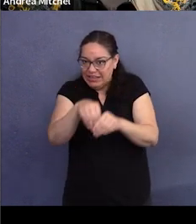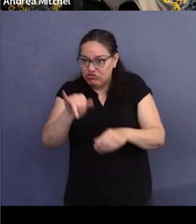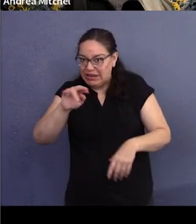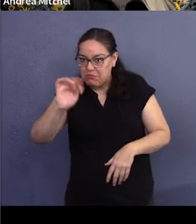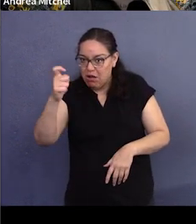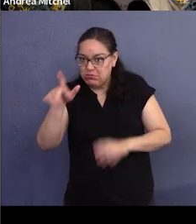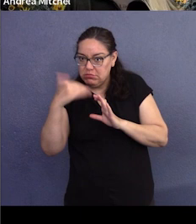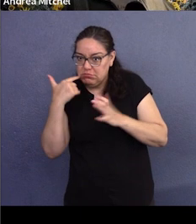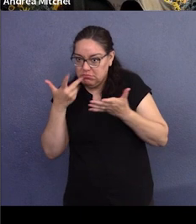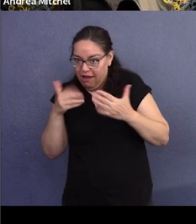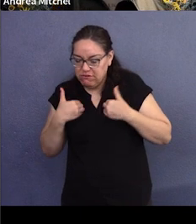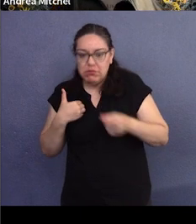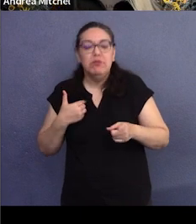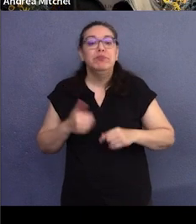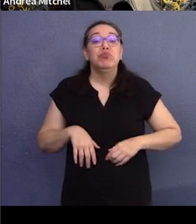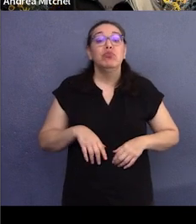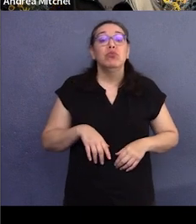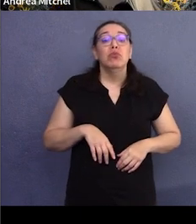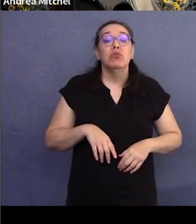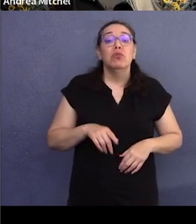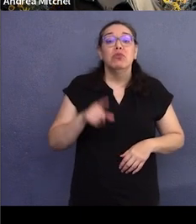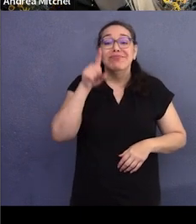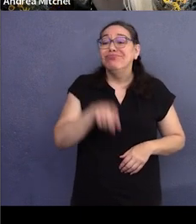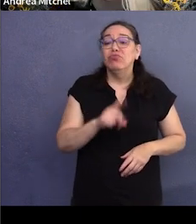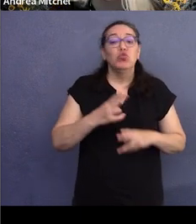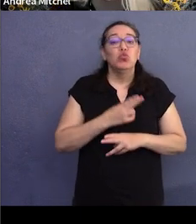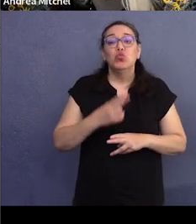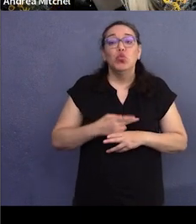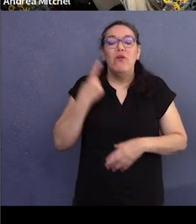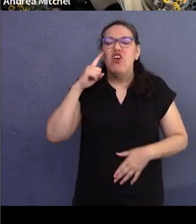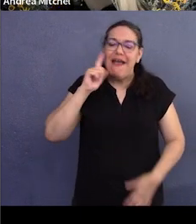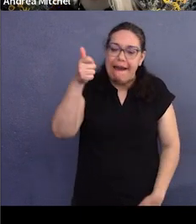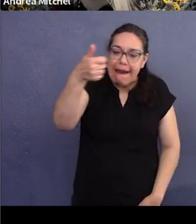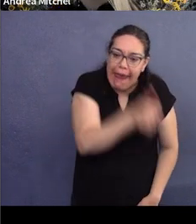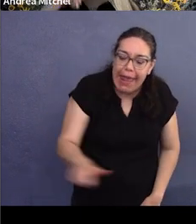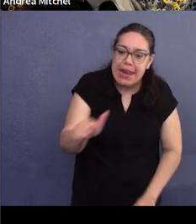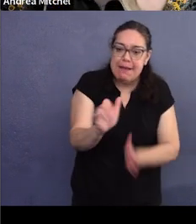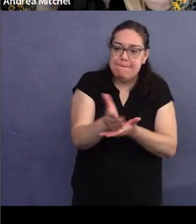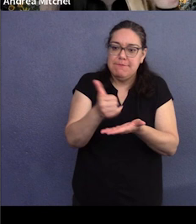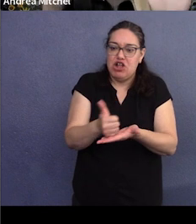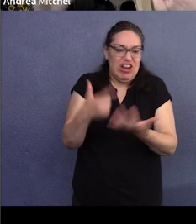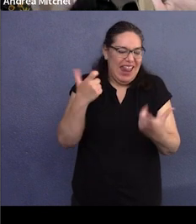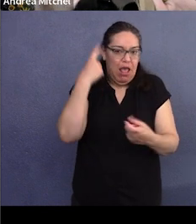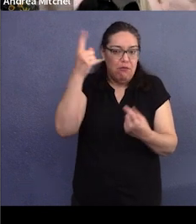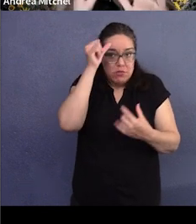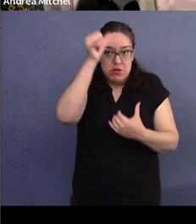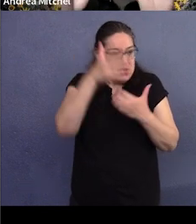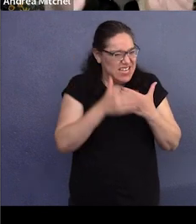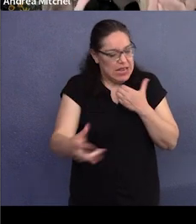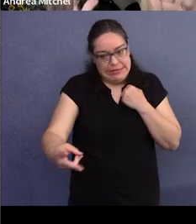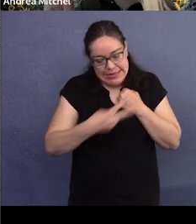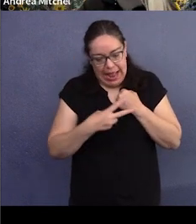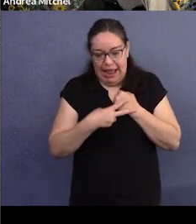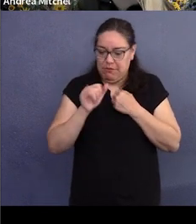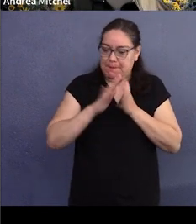inbox. So this you can use for any budget from now into eternity. Save it as a master. Again,